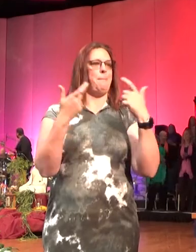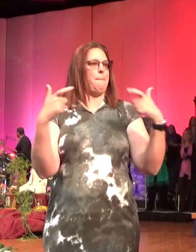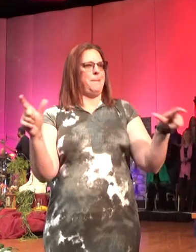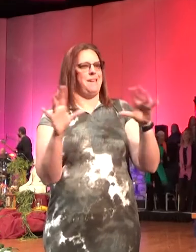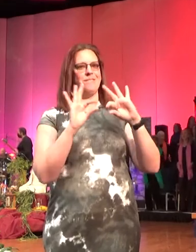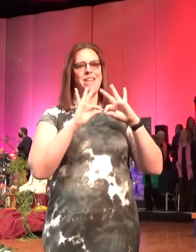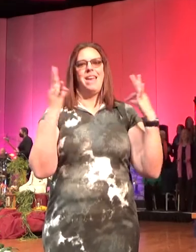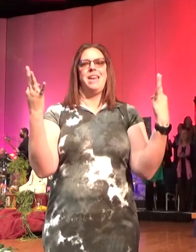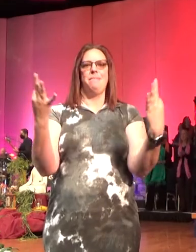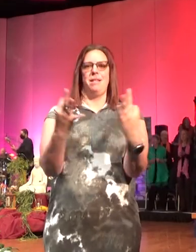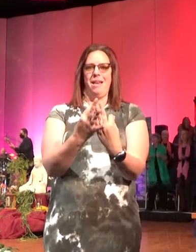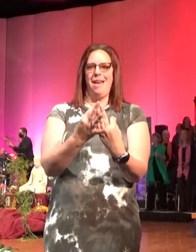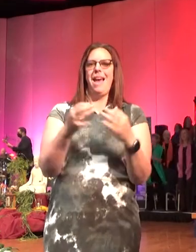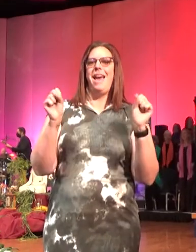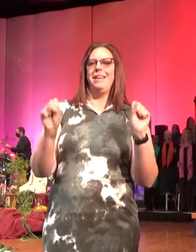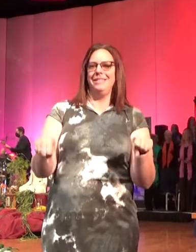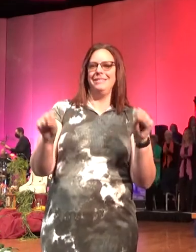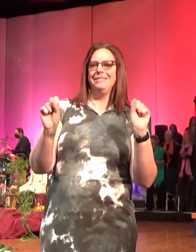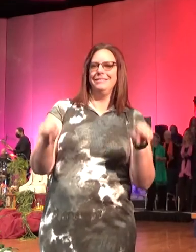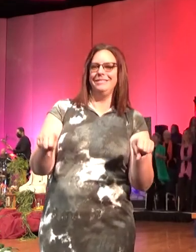family. Hey, hey,